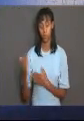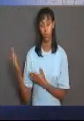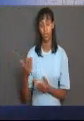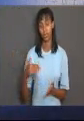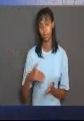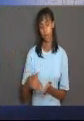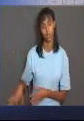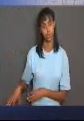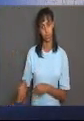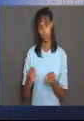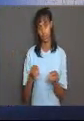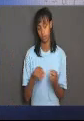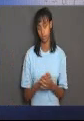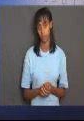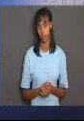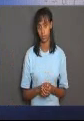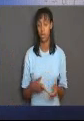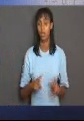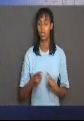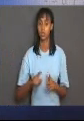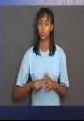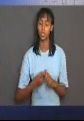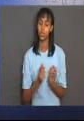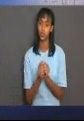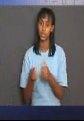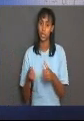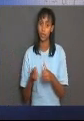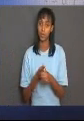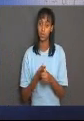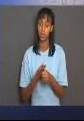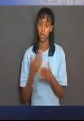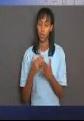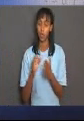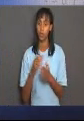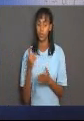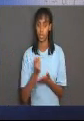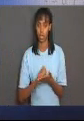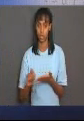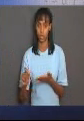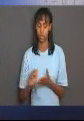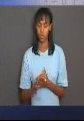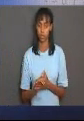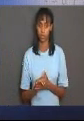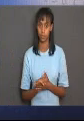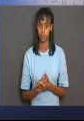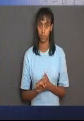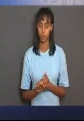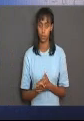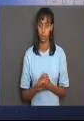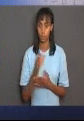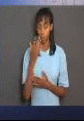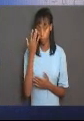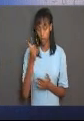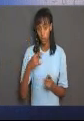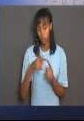Welcome back, students. Let us begin with the first half of the lecture. While you